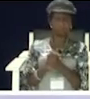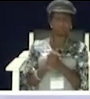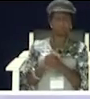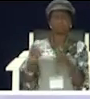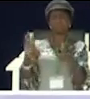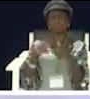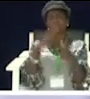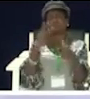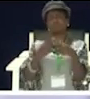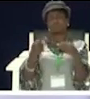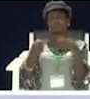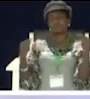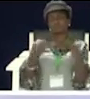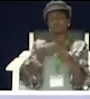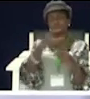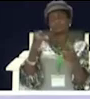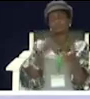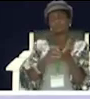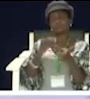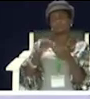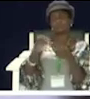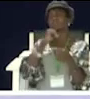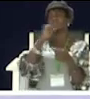Whether the enemies like it or not,